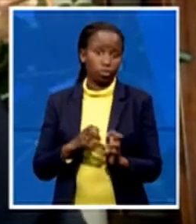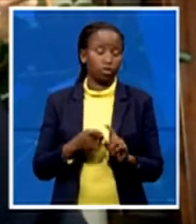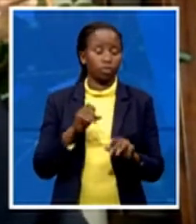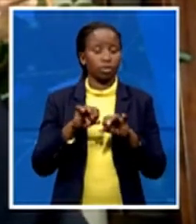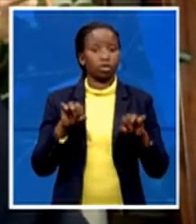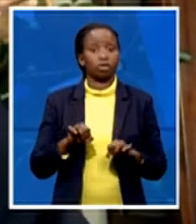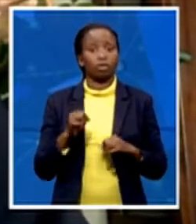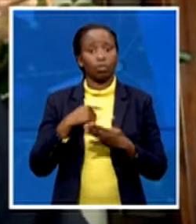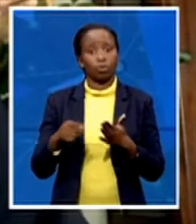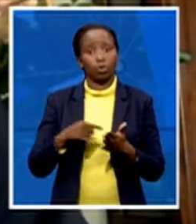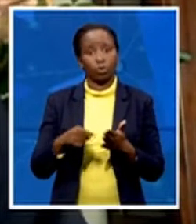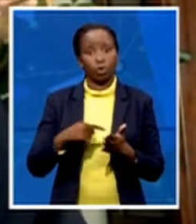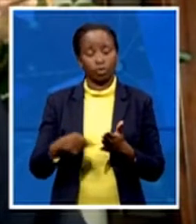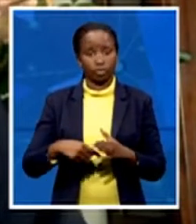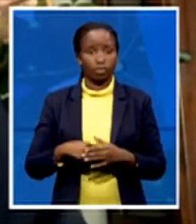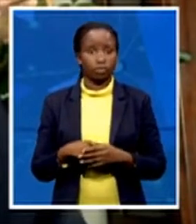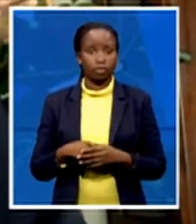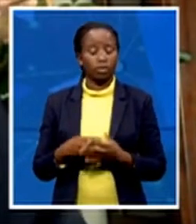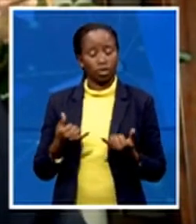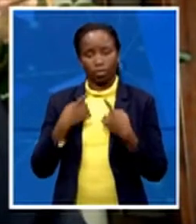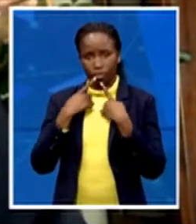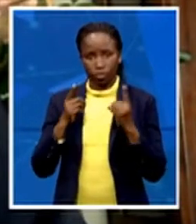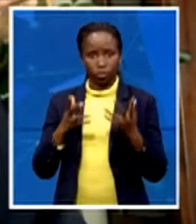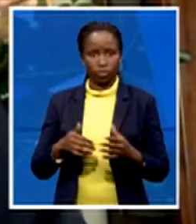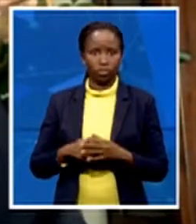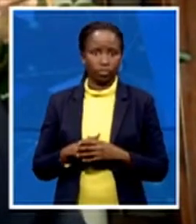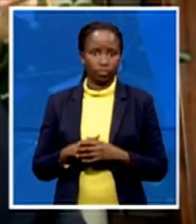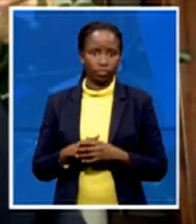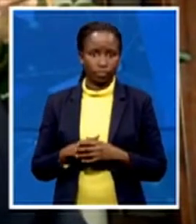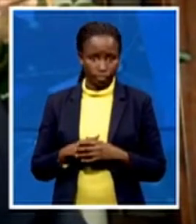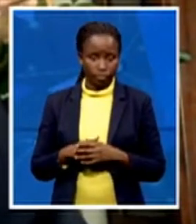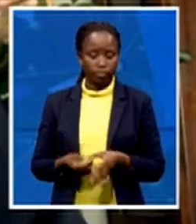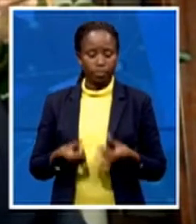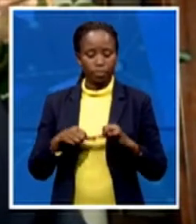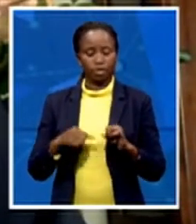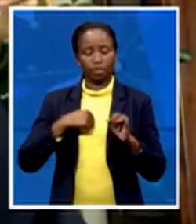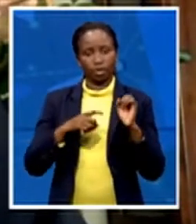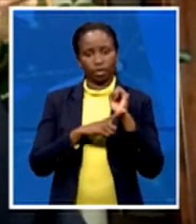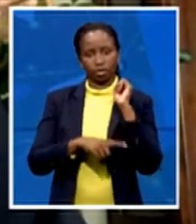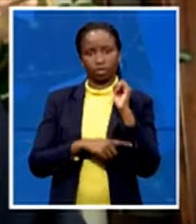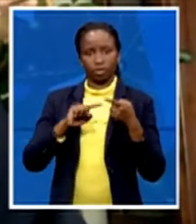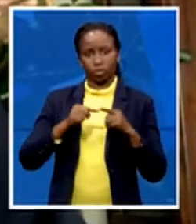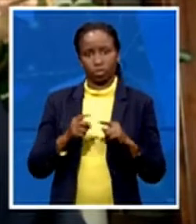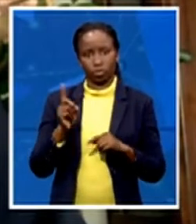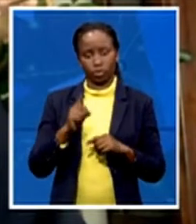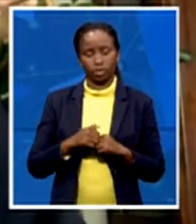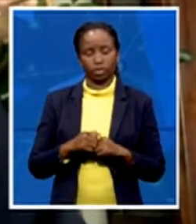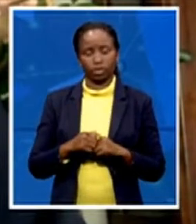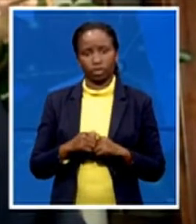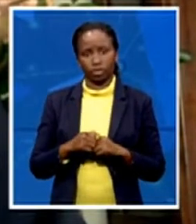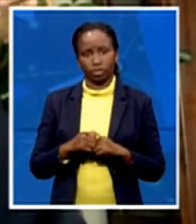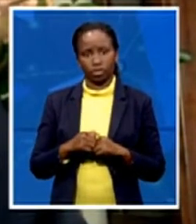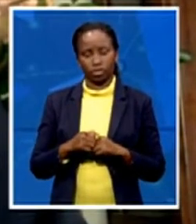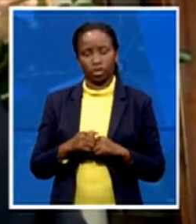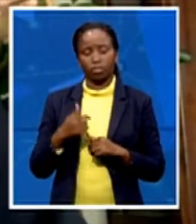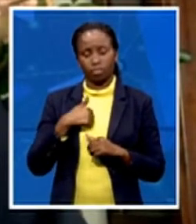announcing today. And then I think my last point that I would like to just raise is in my own visits to the vaccination